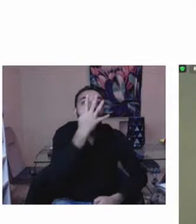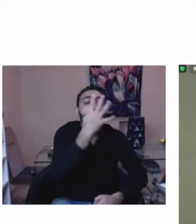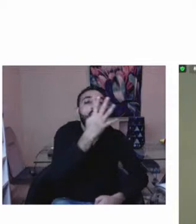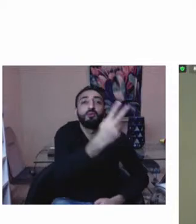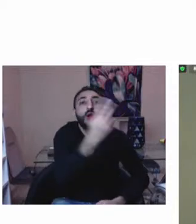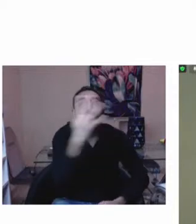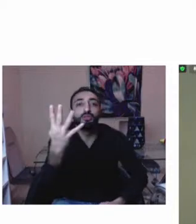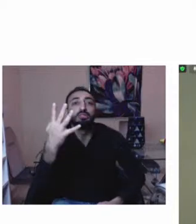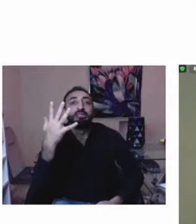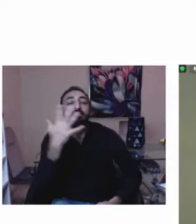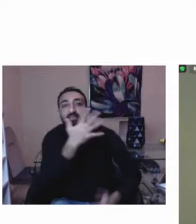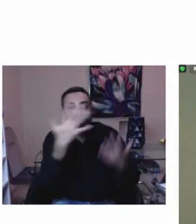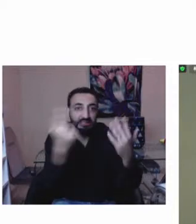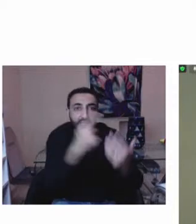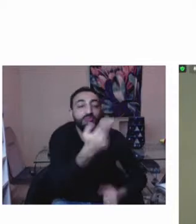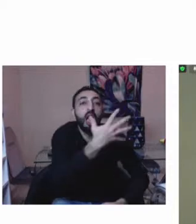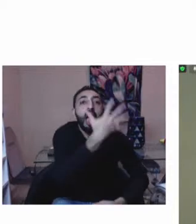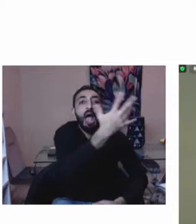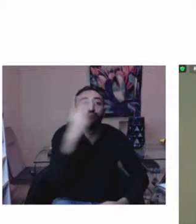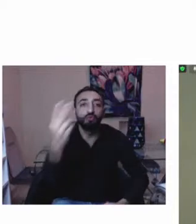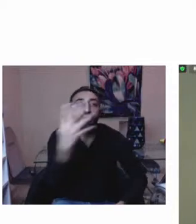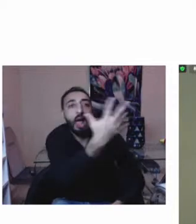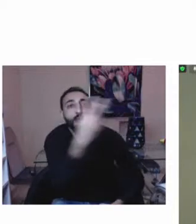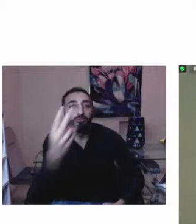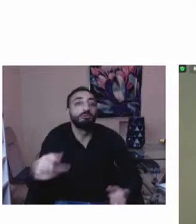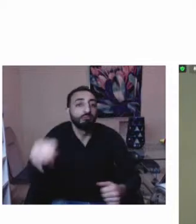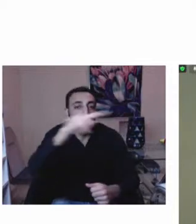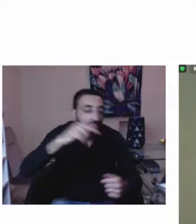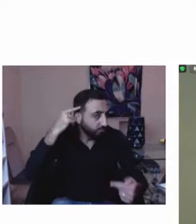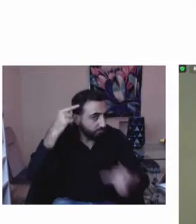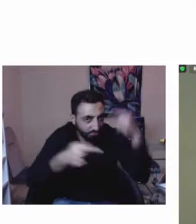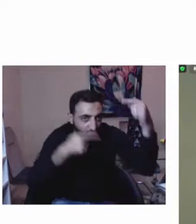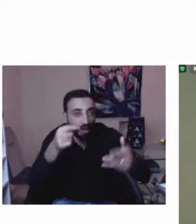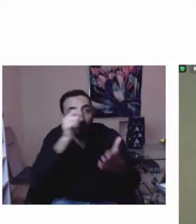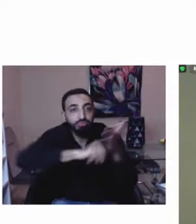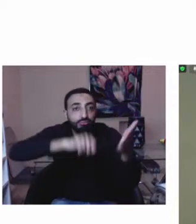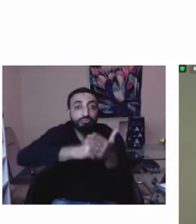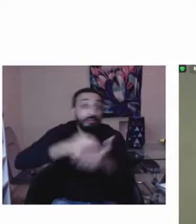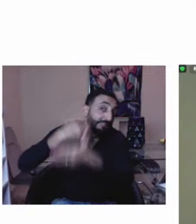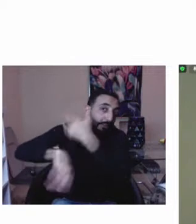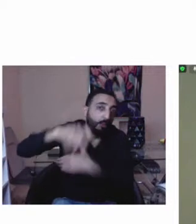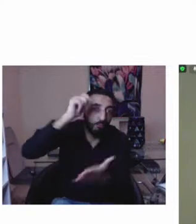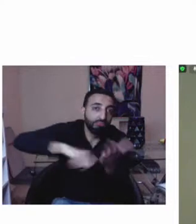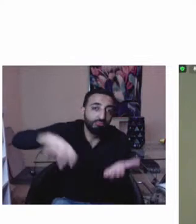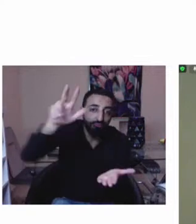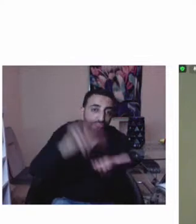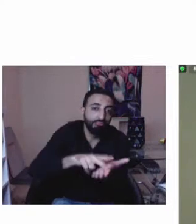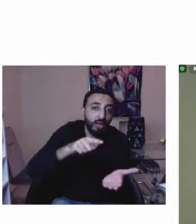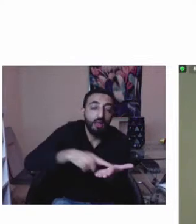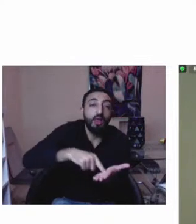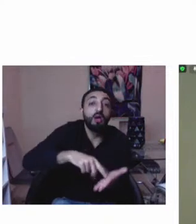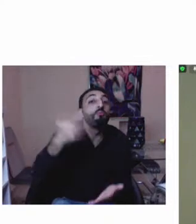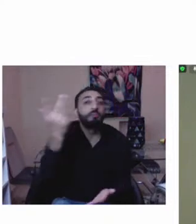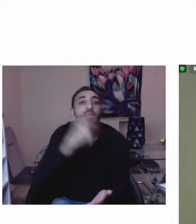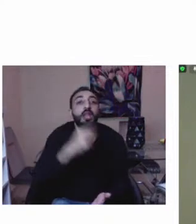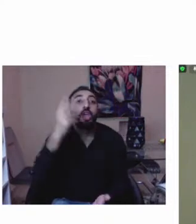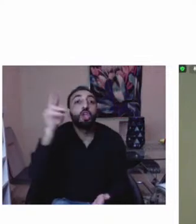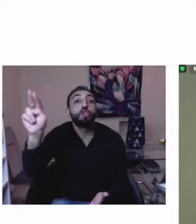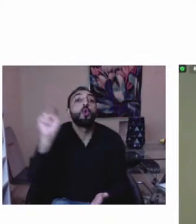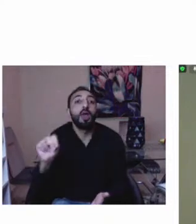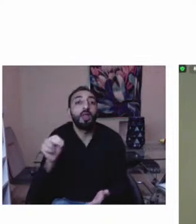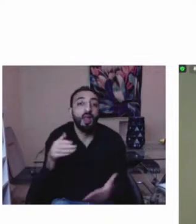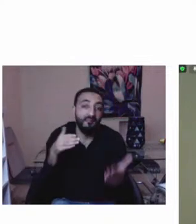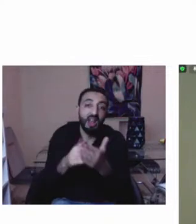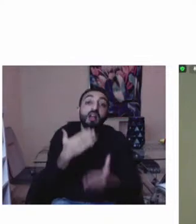2050-2535 voted by the Security Council. I would like to conclude my words by thanking the State of